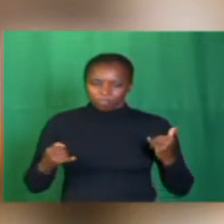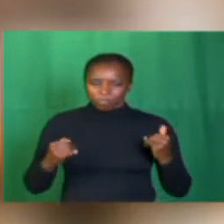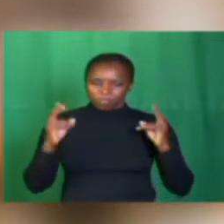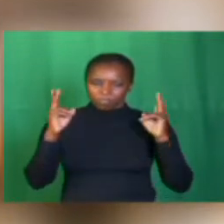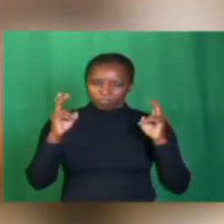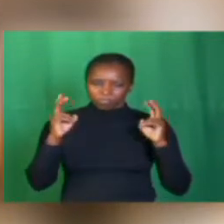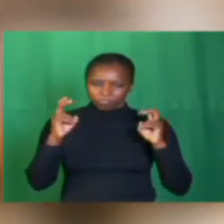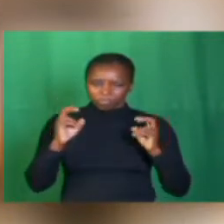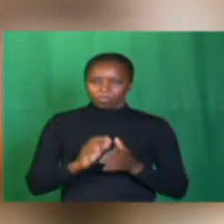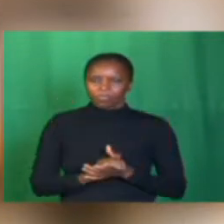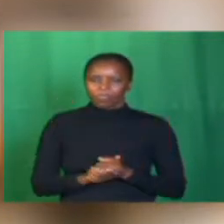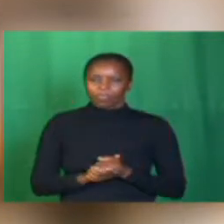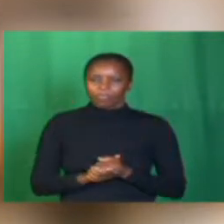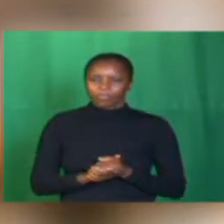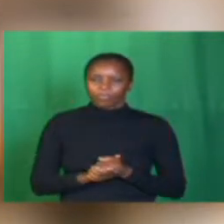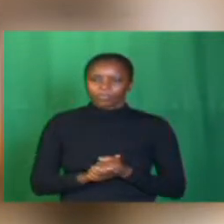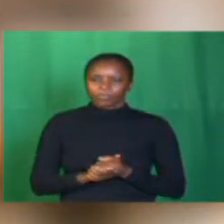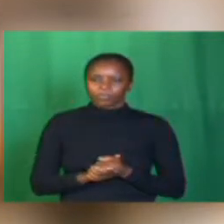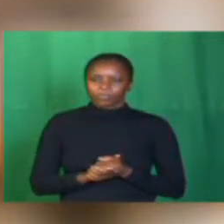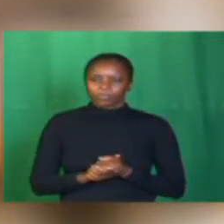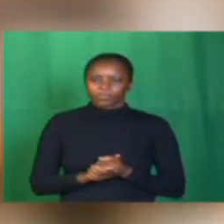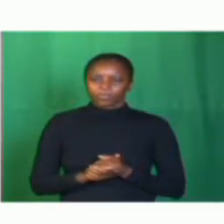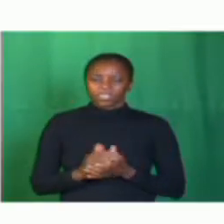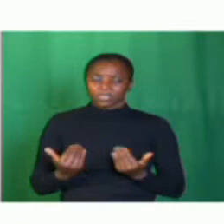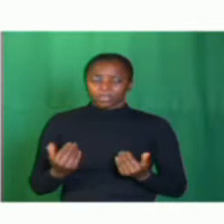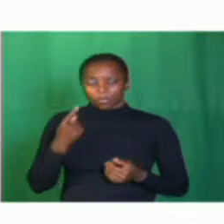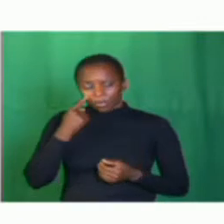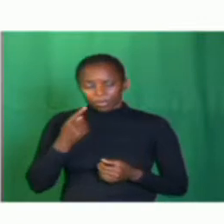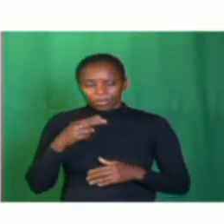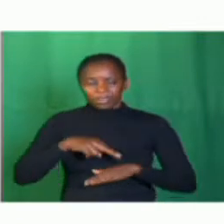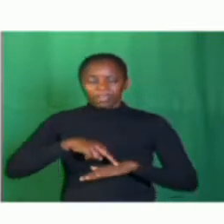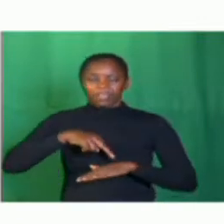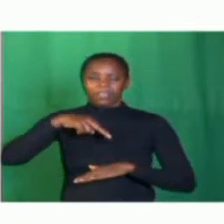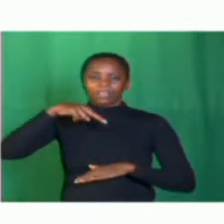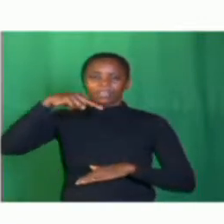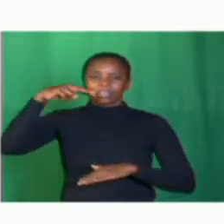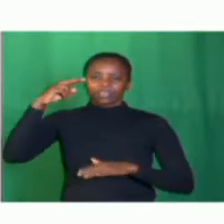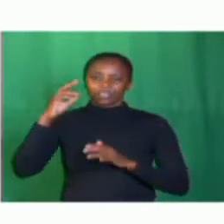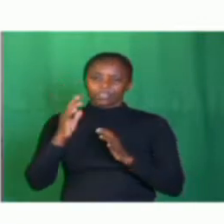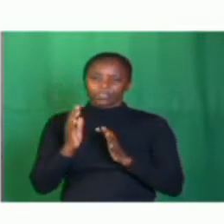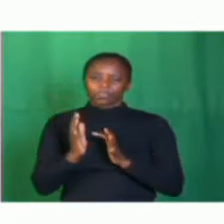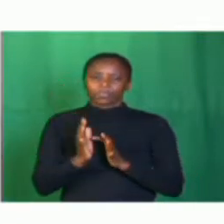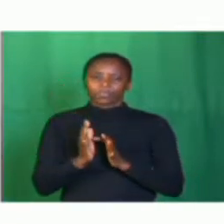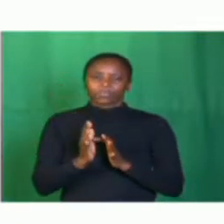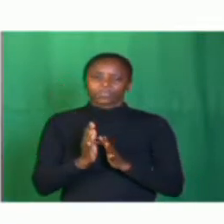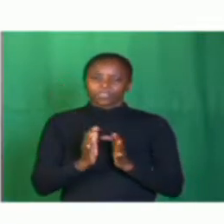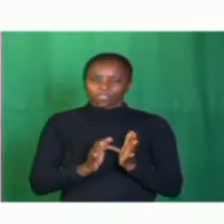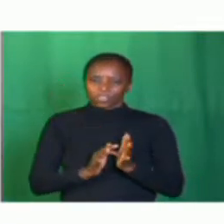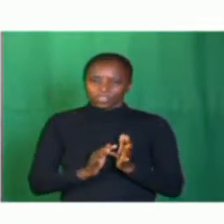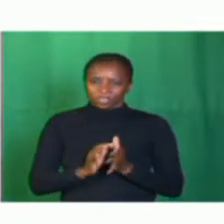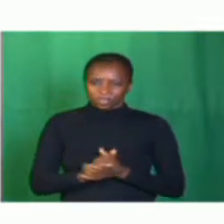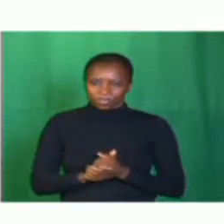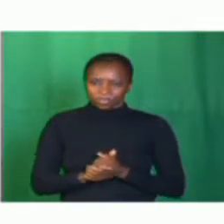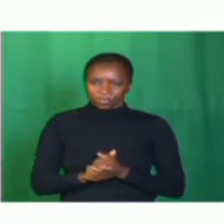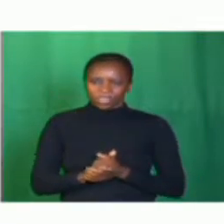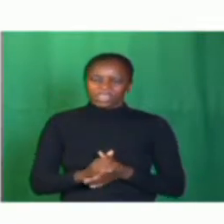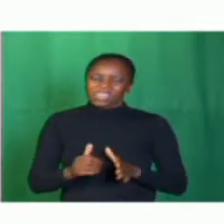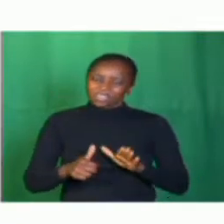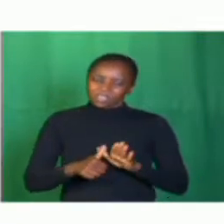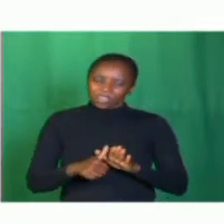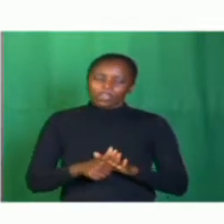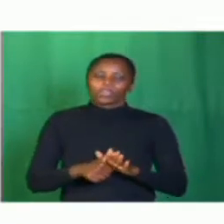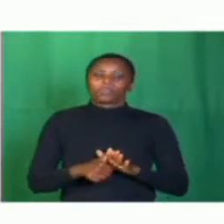lesson. We have looked at the ascension of Jesus Christ and the